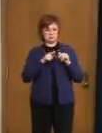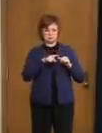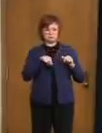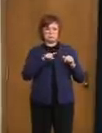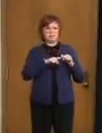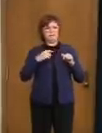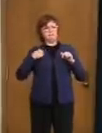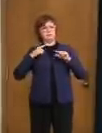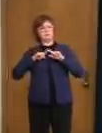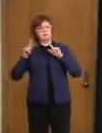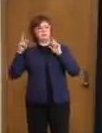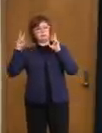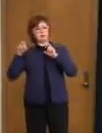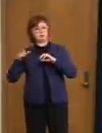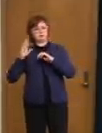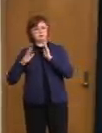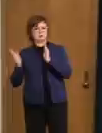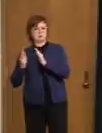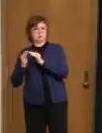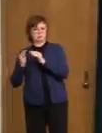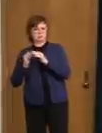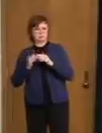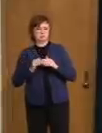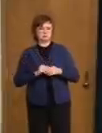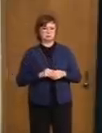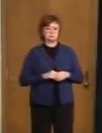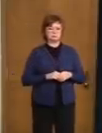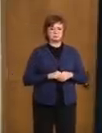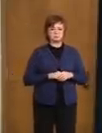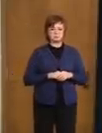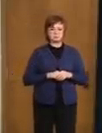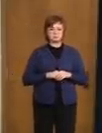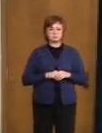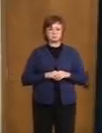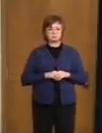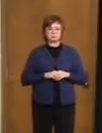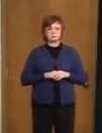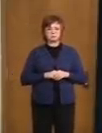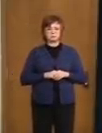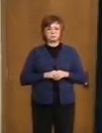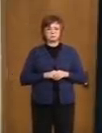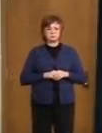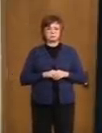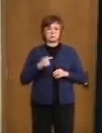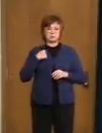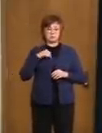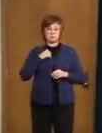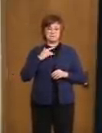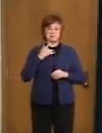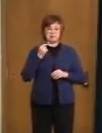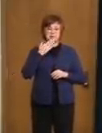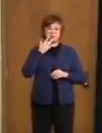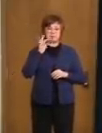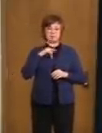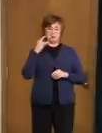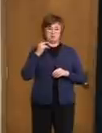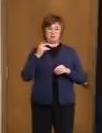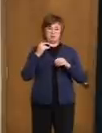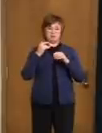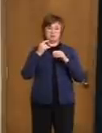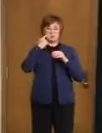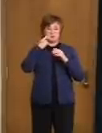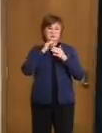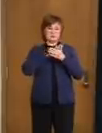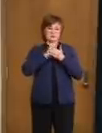challenges, and I think we are blessed with the opportunity to be outdoors as much as we want with the mild weather. A lot of our